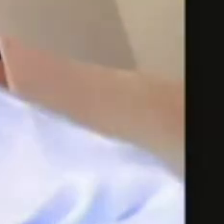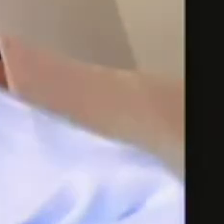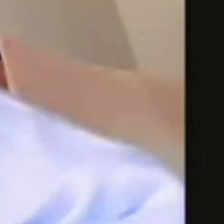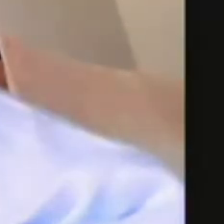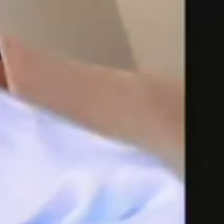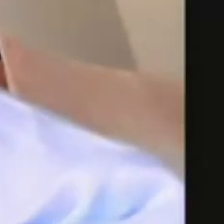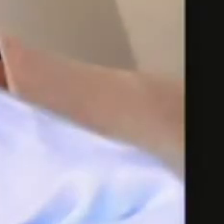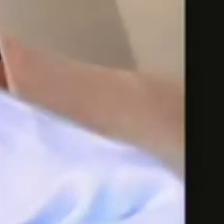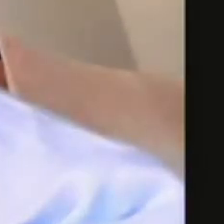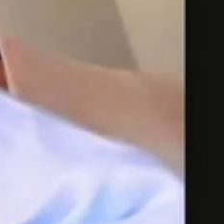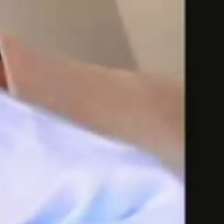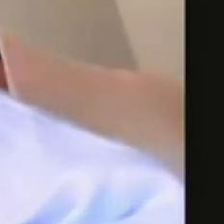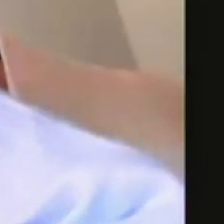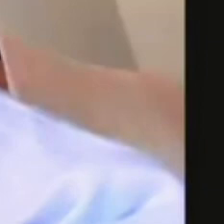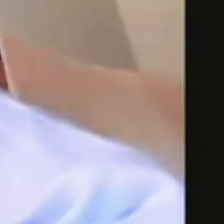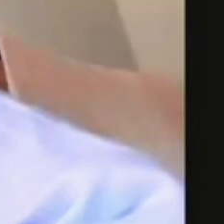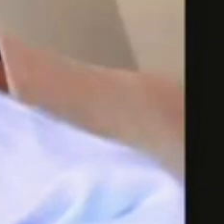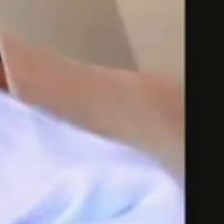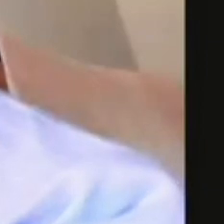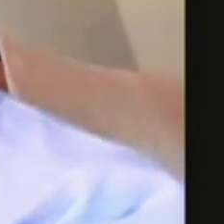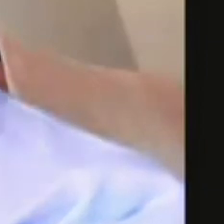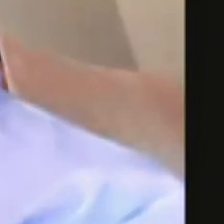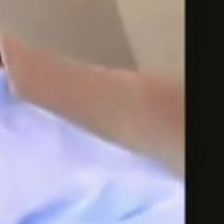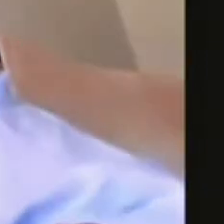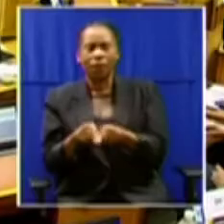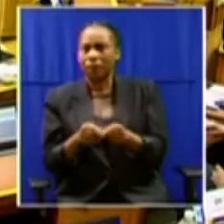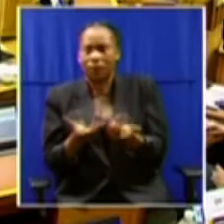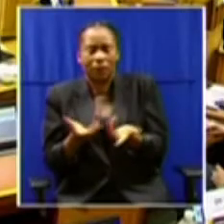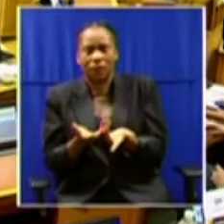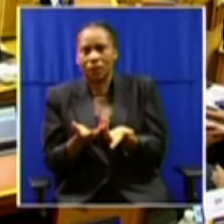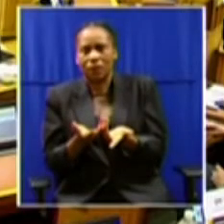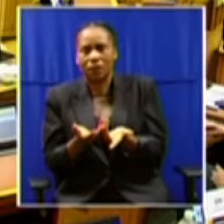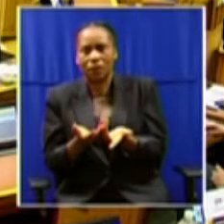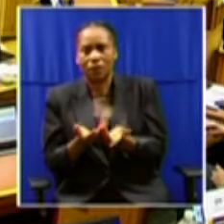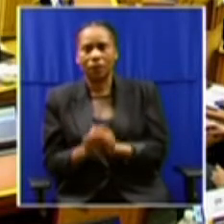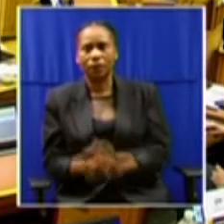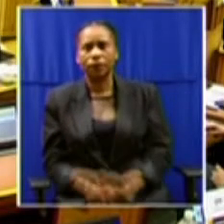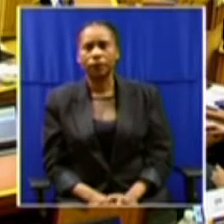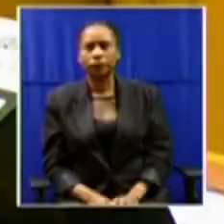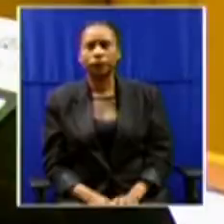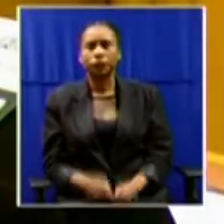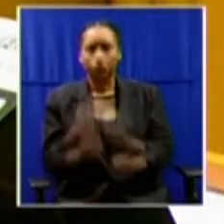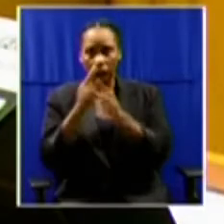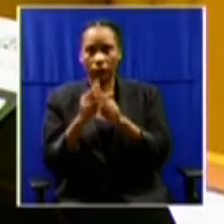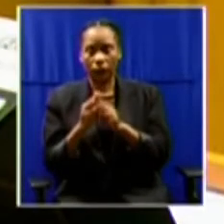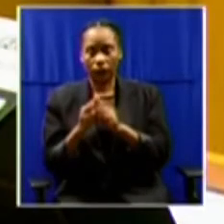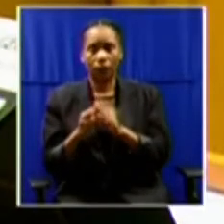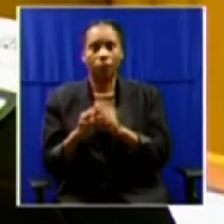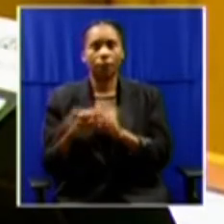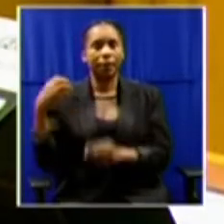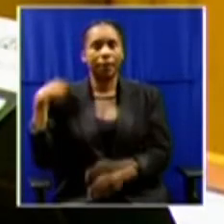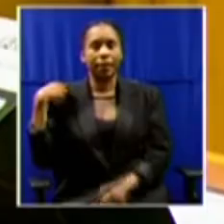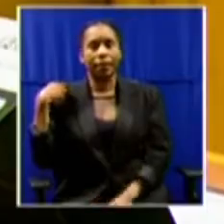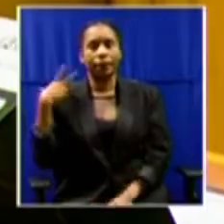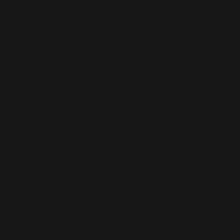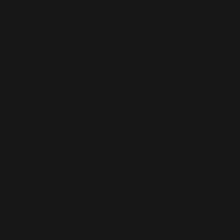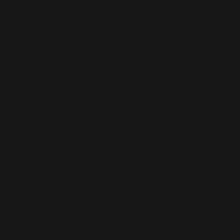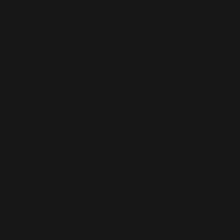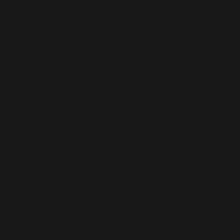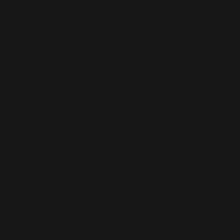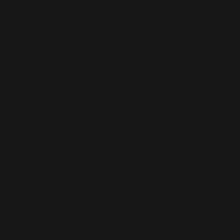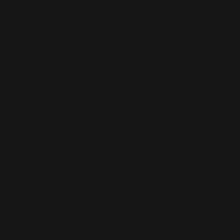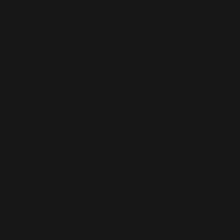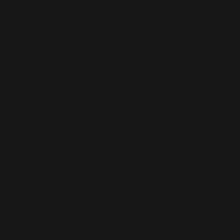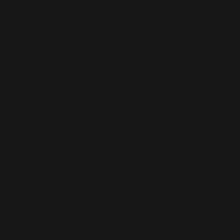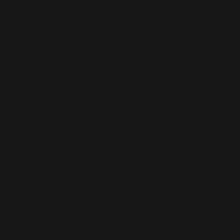business flights? Thank you, ma'am. Thank you. The Honorable the Minister. Thank you very much,